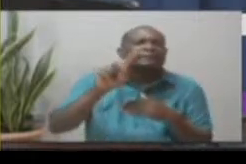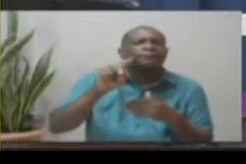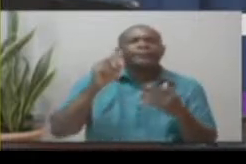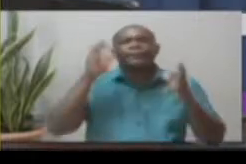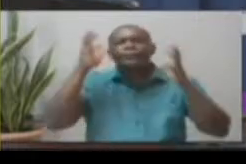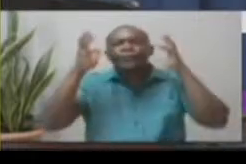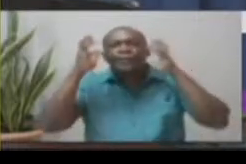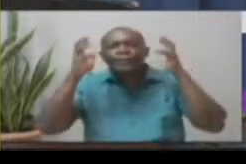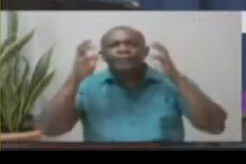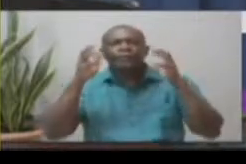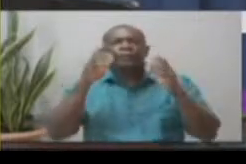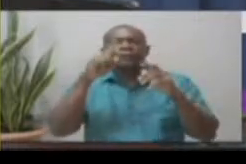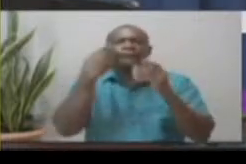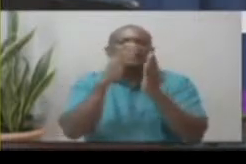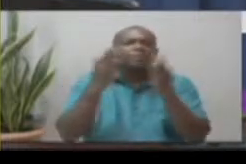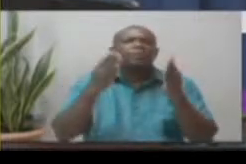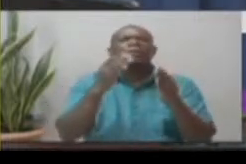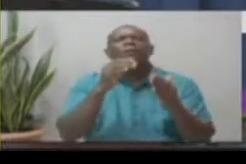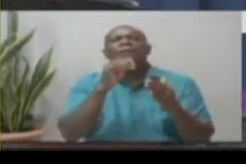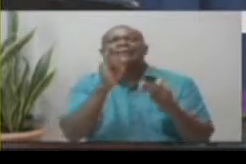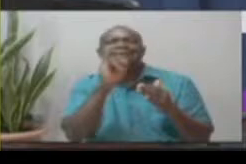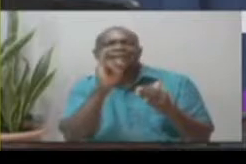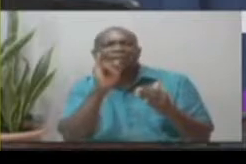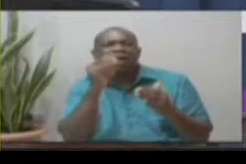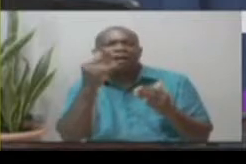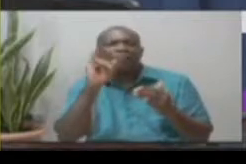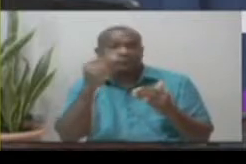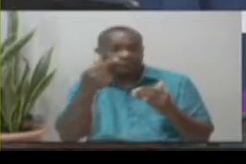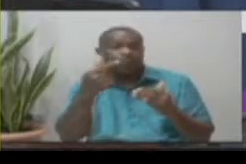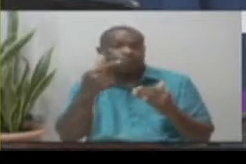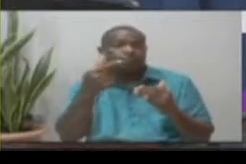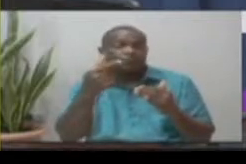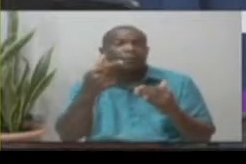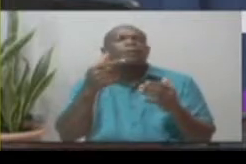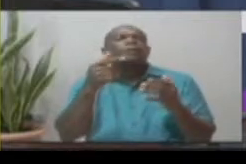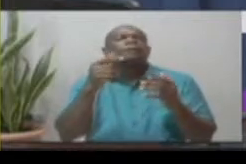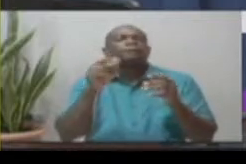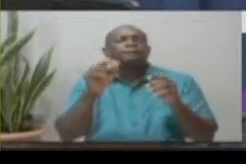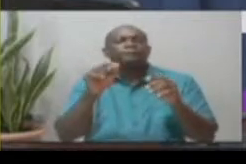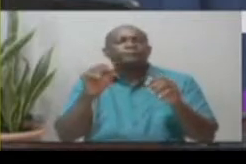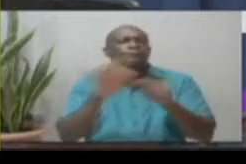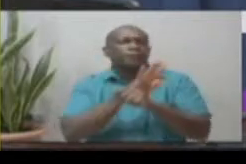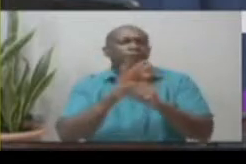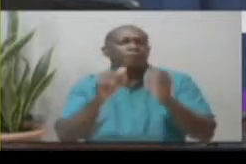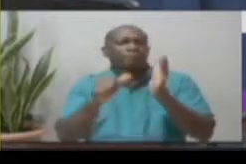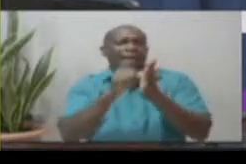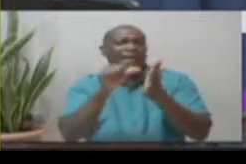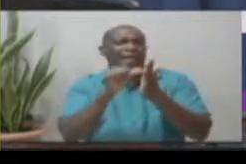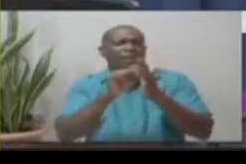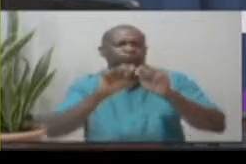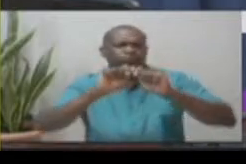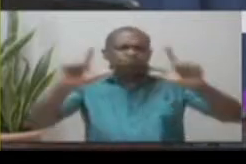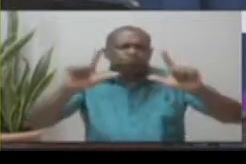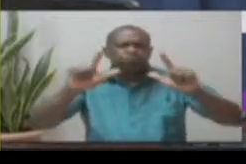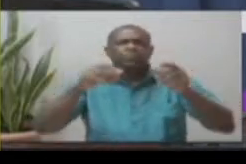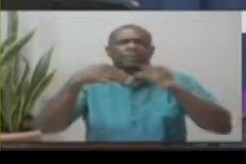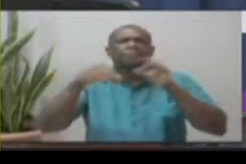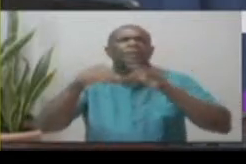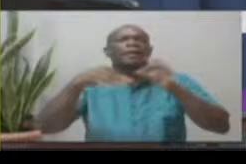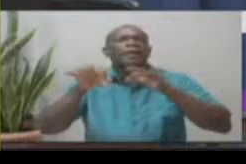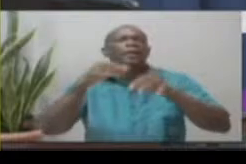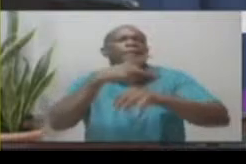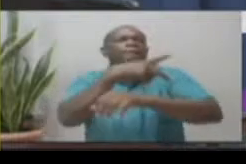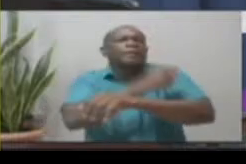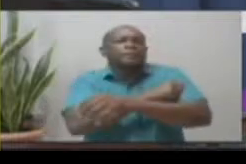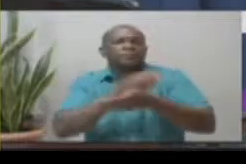seen full-page ads in the newspaper explaining to persons what it means to be fully vaccinated. We have